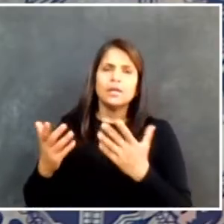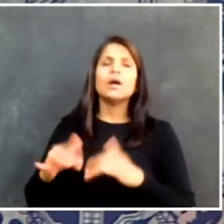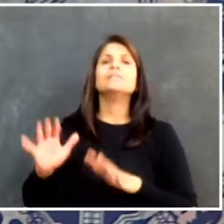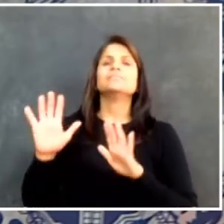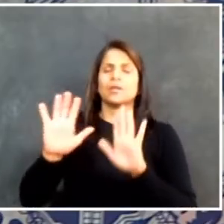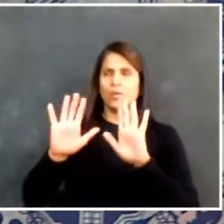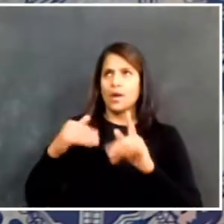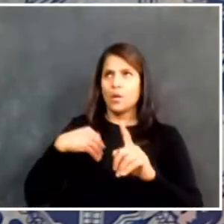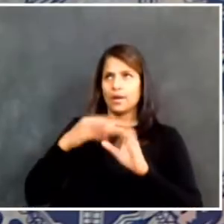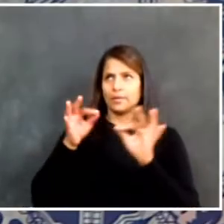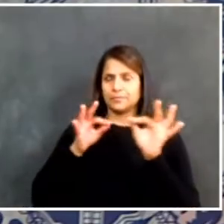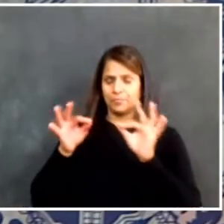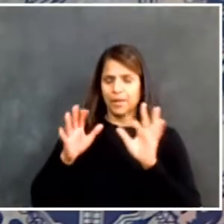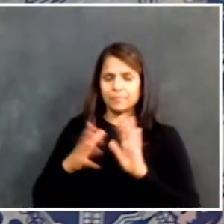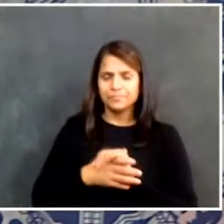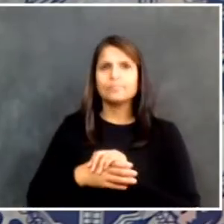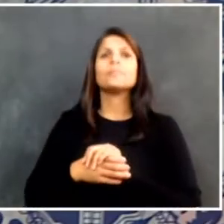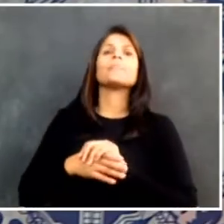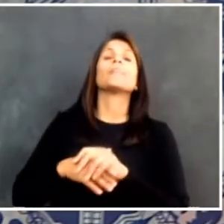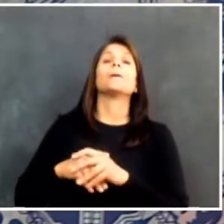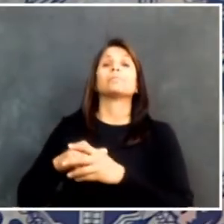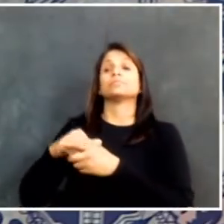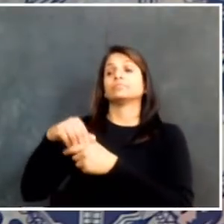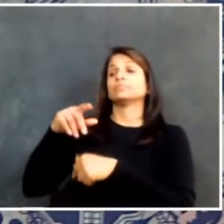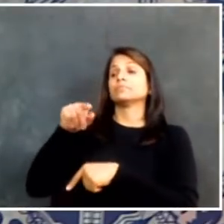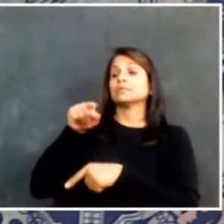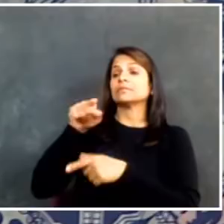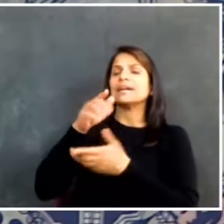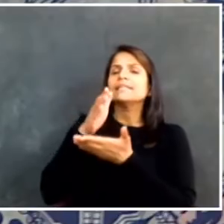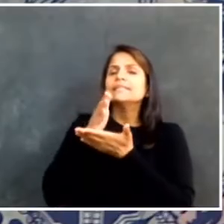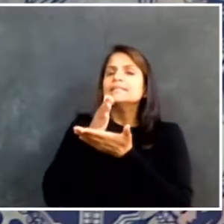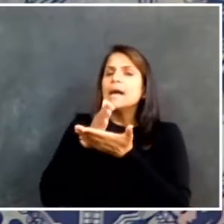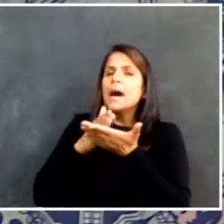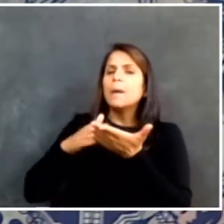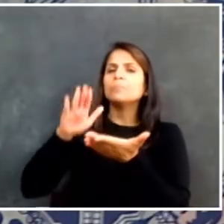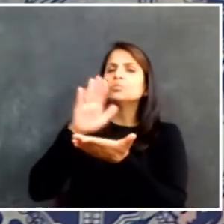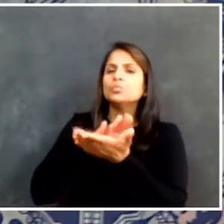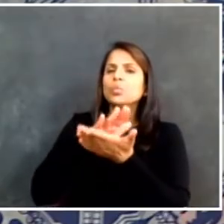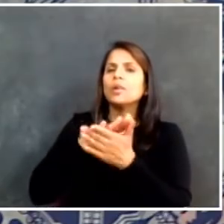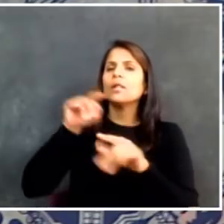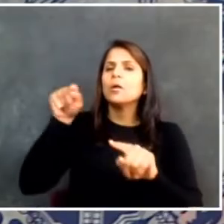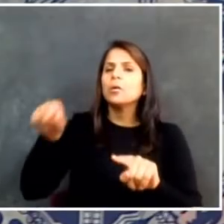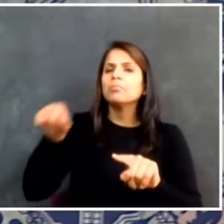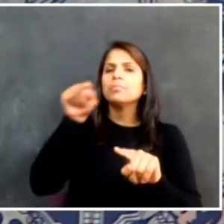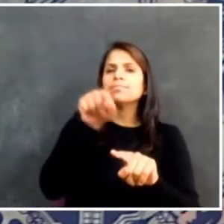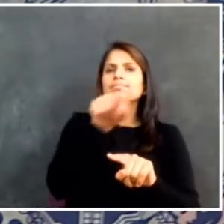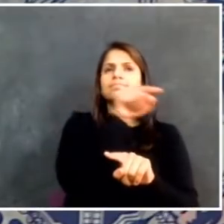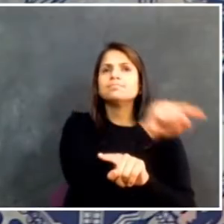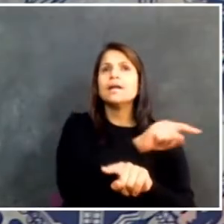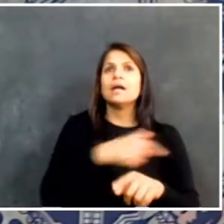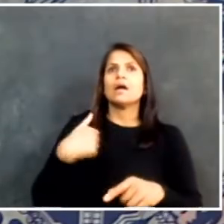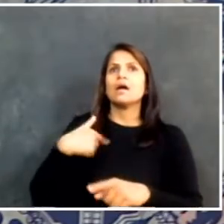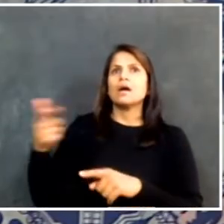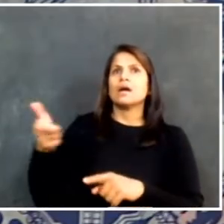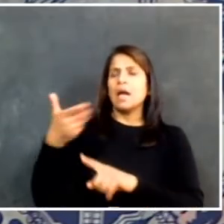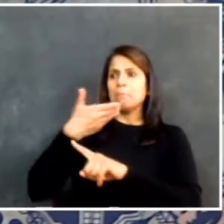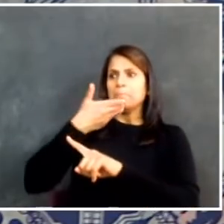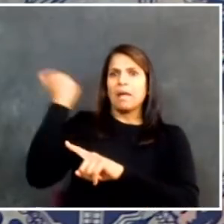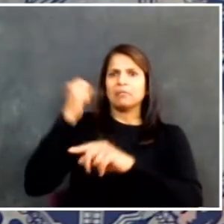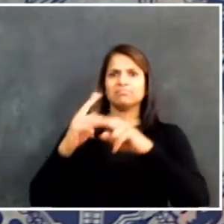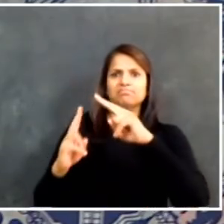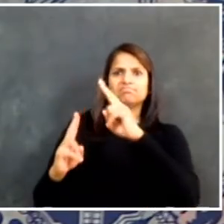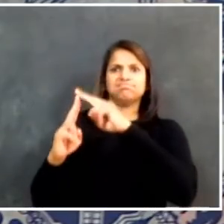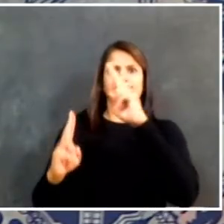have gotten more than others. And I don't begrudge a school that is doing great work at educating kids and has some more resources to do it. I want to